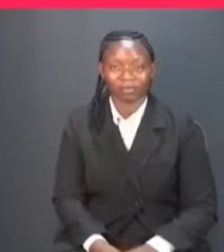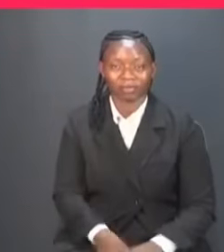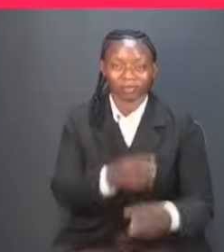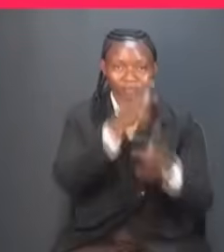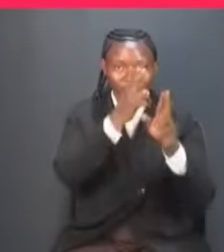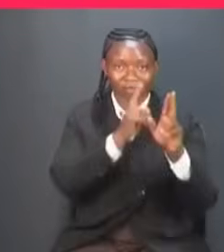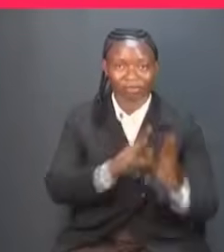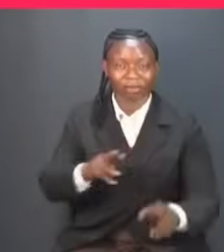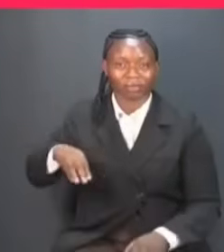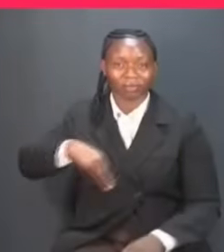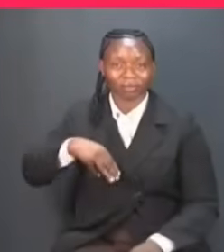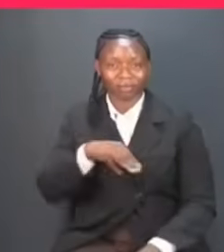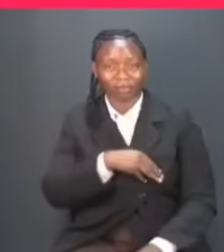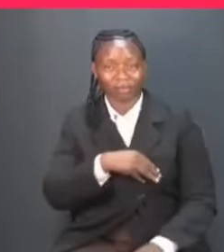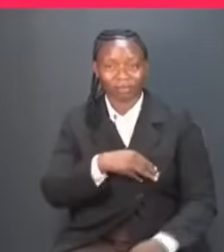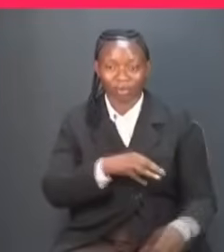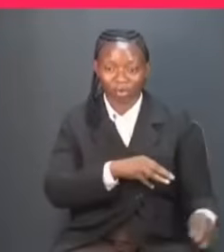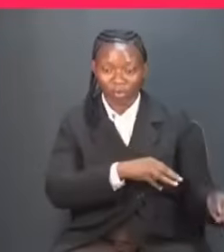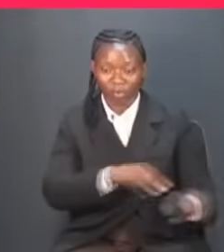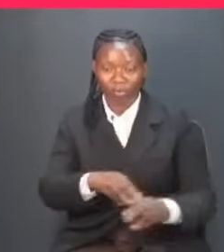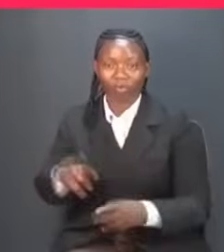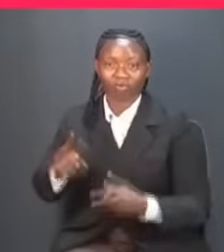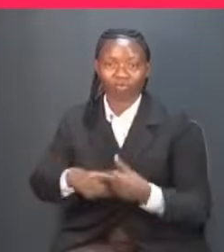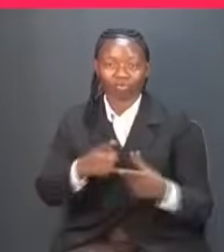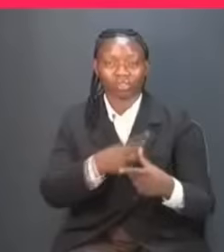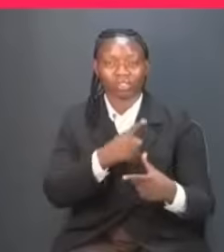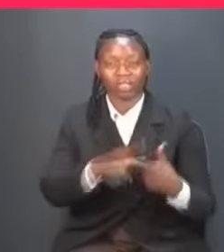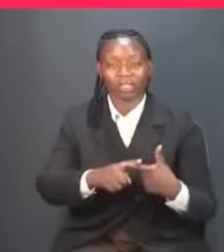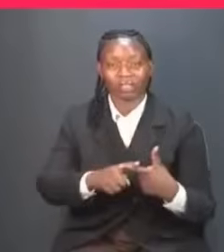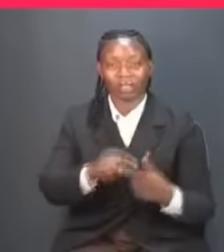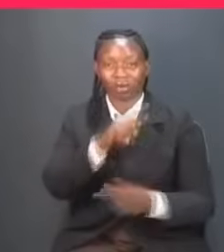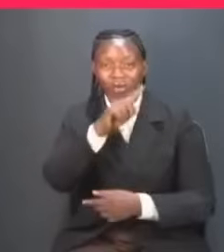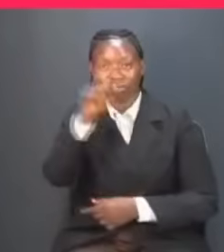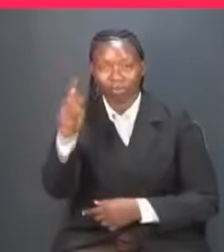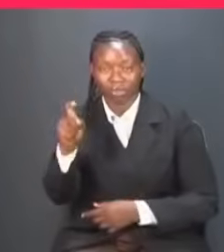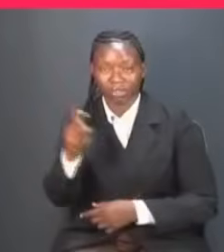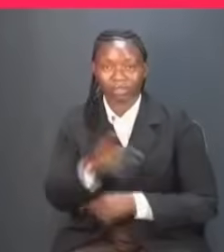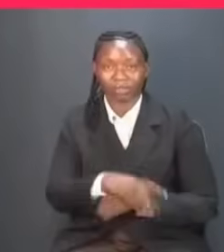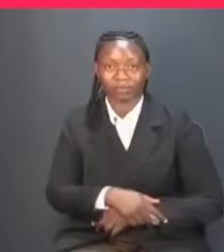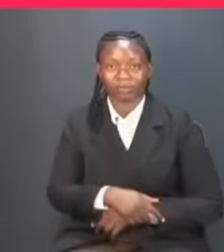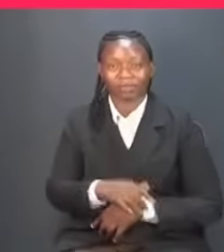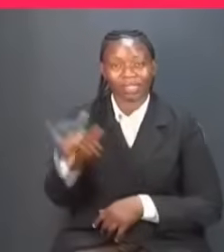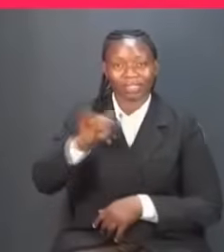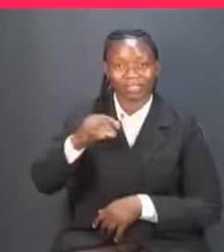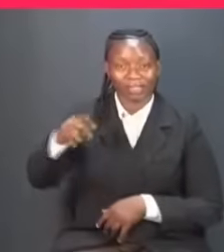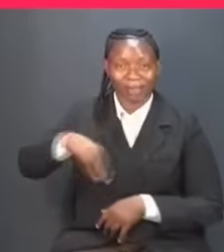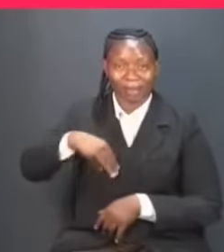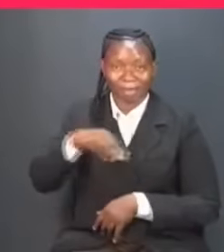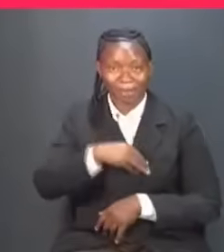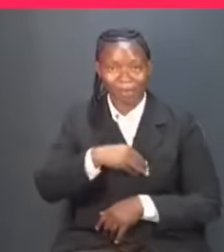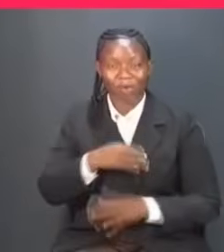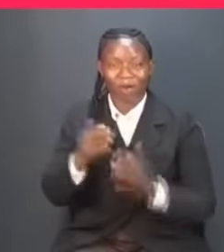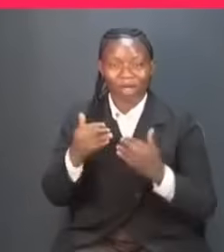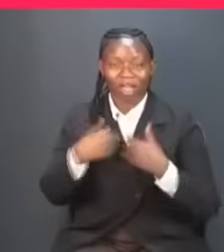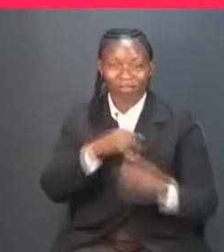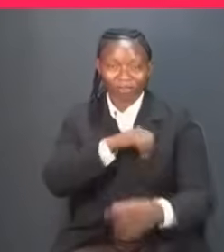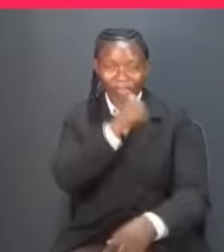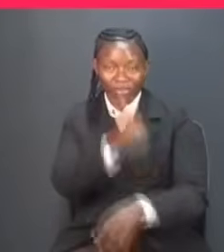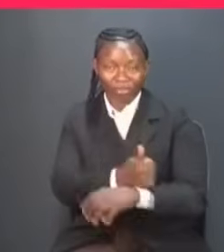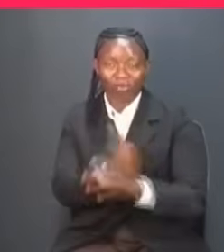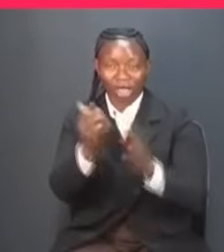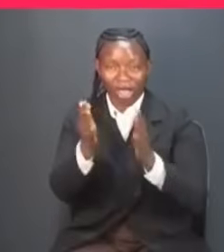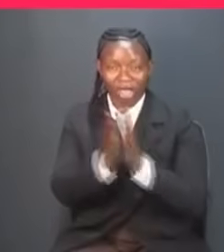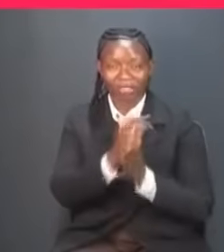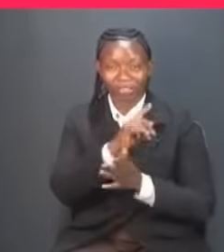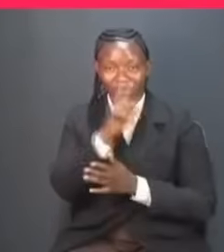Honorable members, we move on to the next question, and the same member who has the authority to ask that